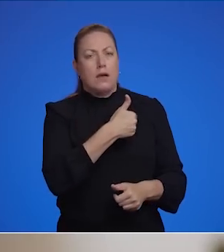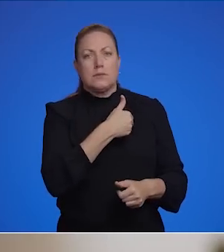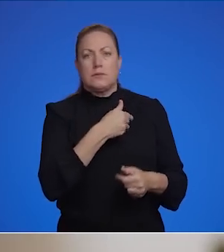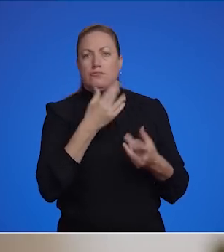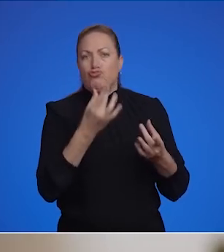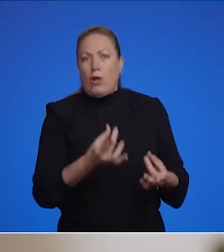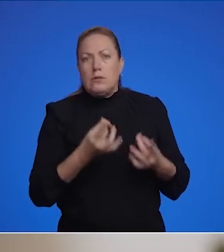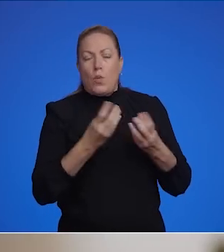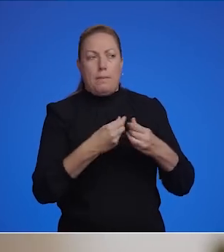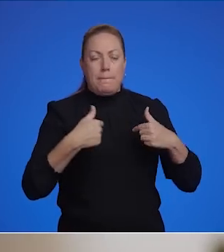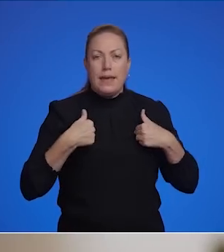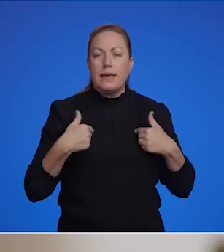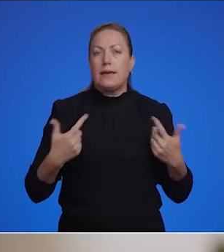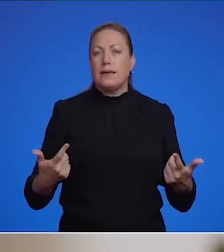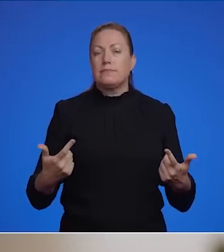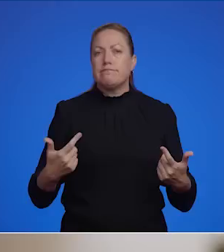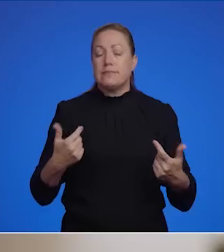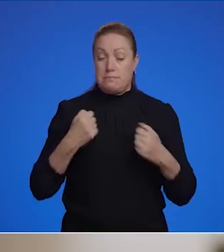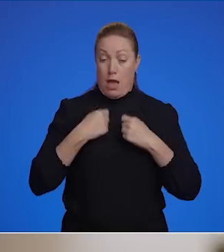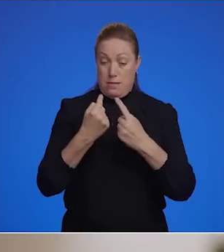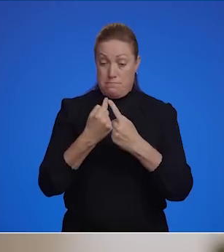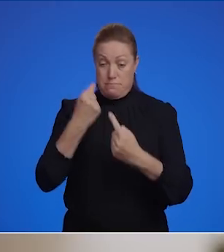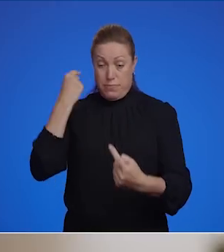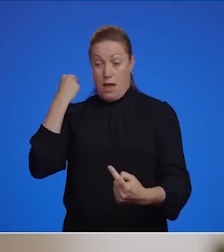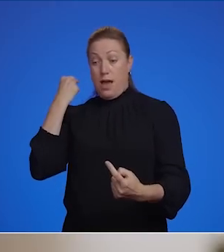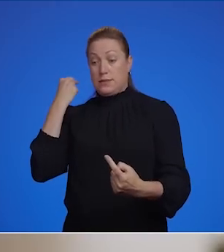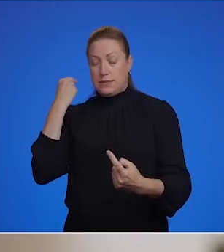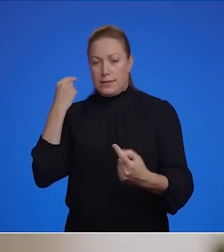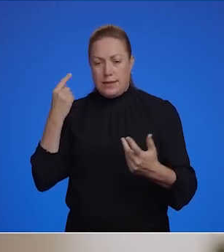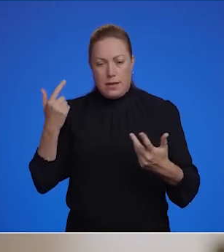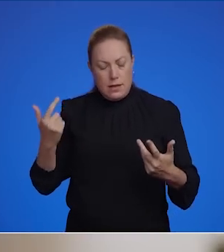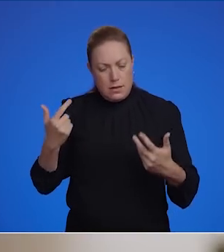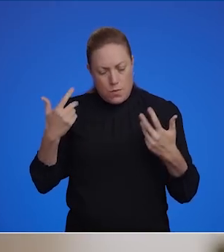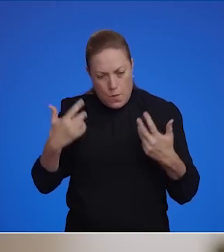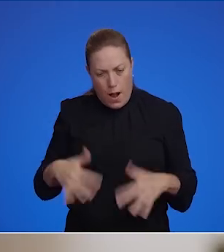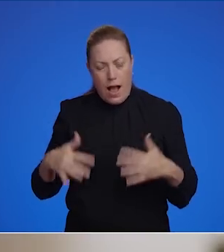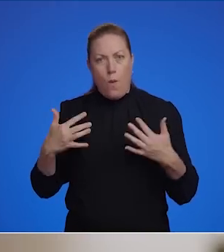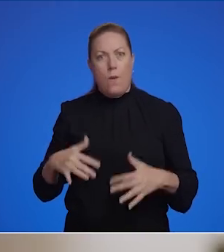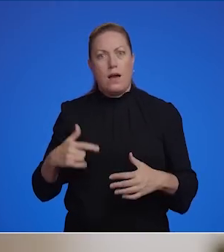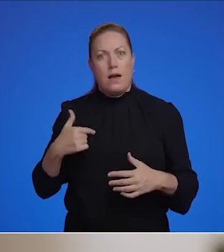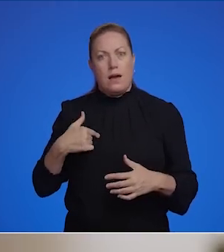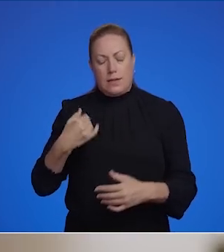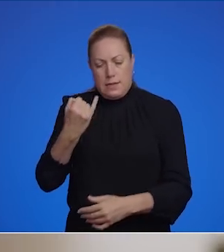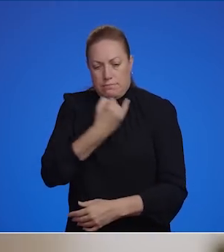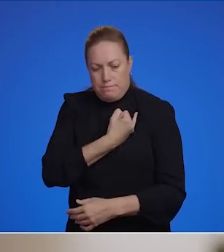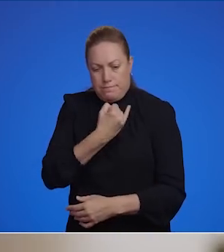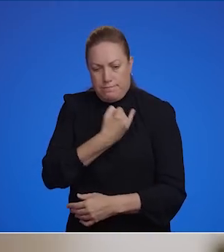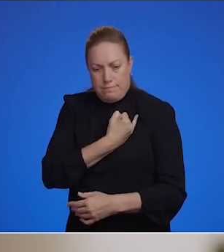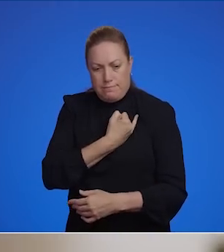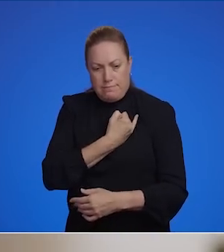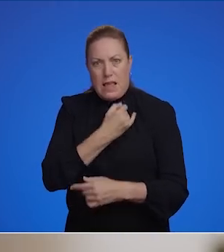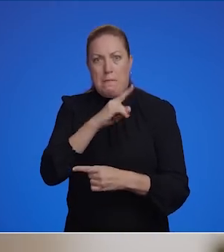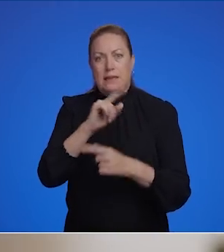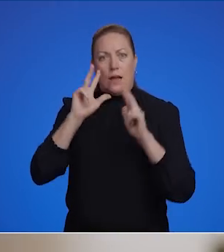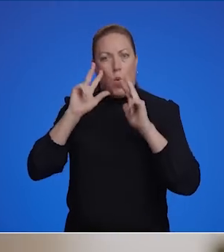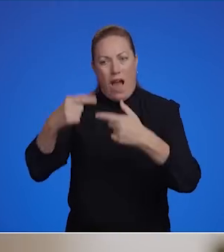Despite all that has happened, I've experienced humane treatment which I could never have expected and which has deeply shamed